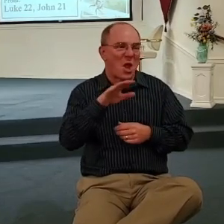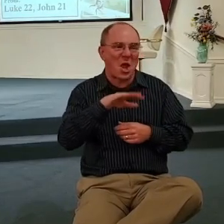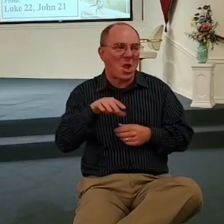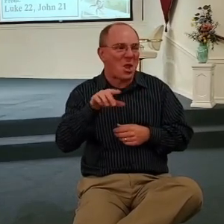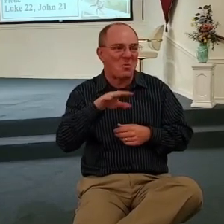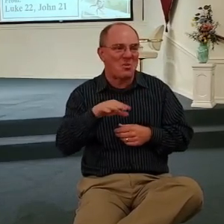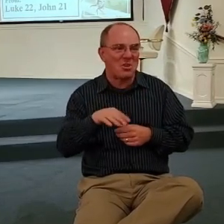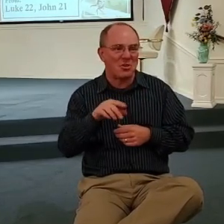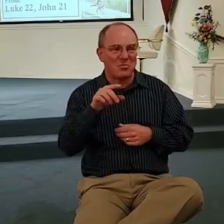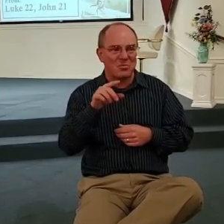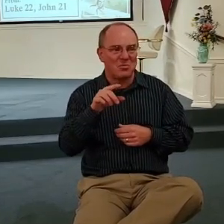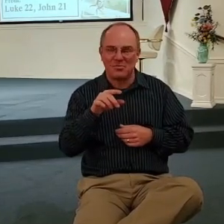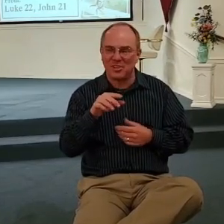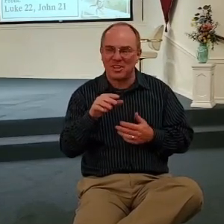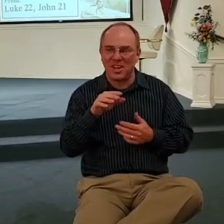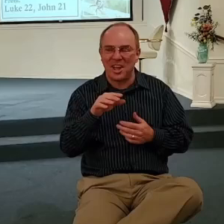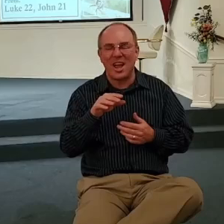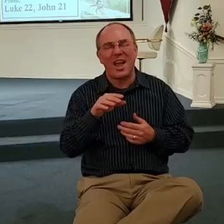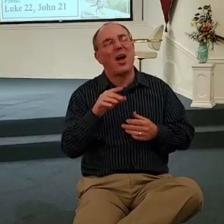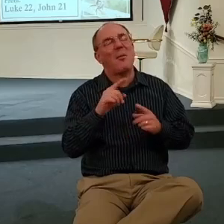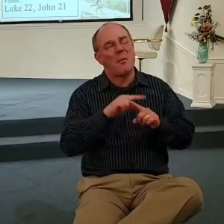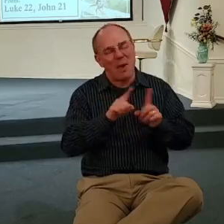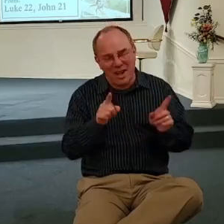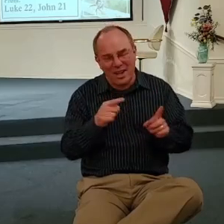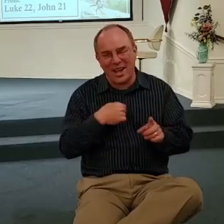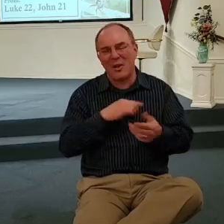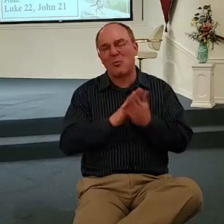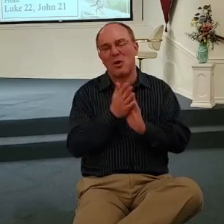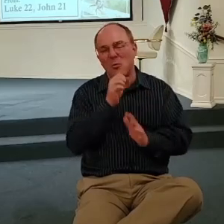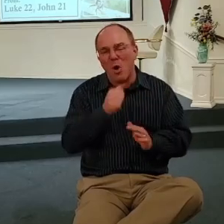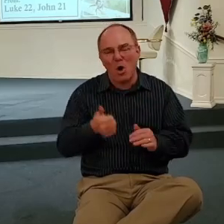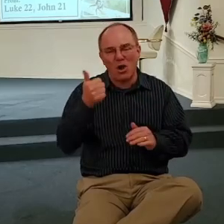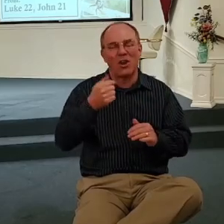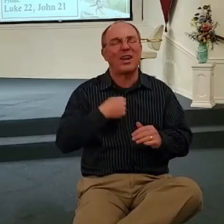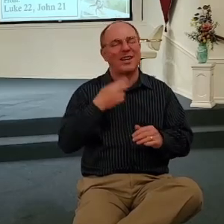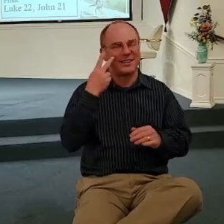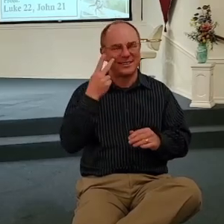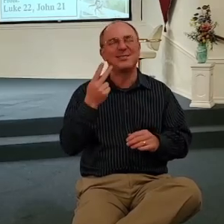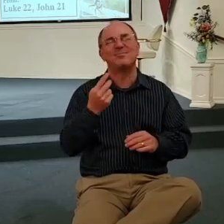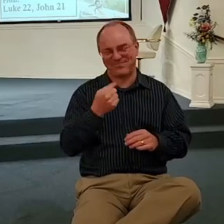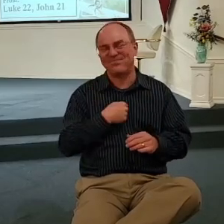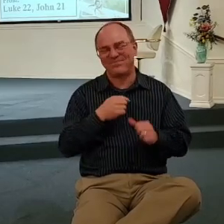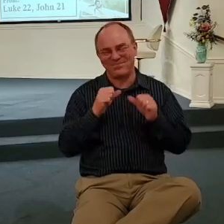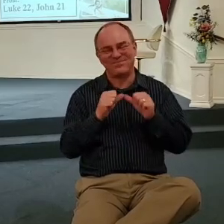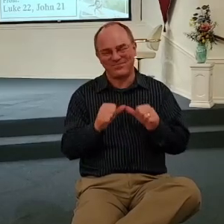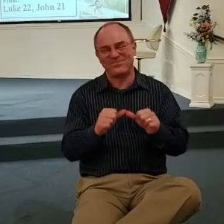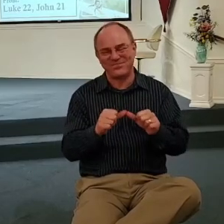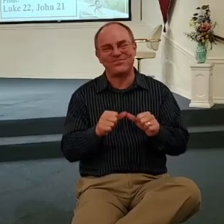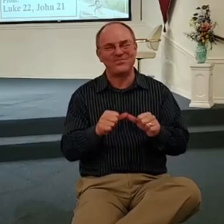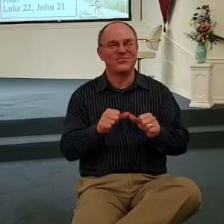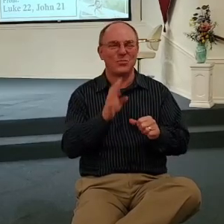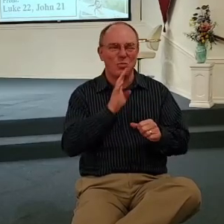I'm only more certain that as I get older, I realize how many more hastily moments I have, similar to Peter.